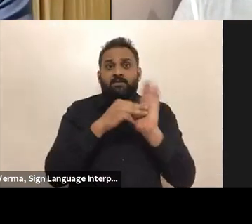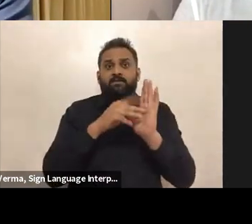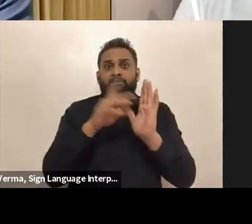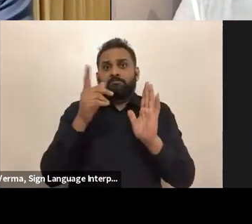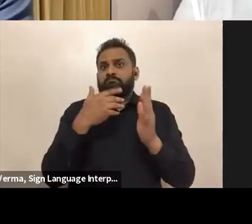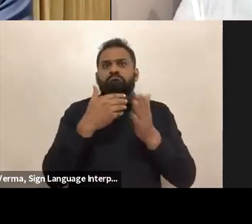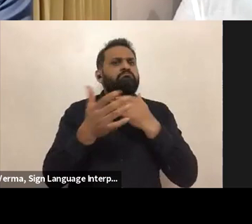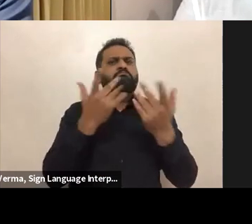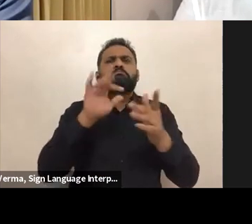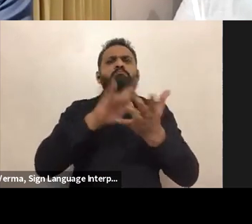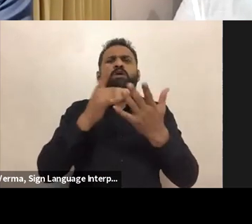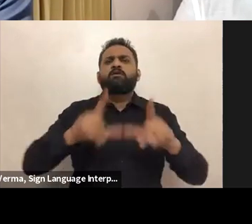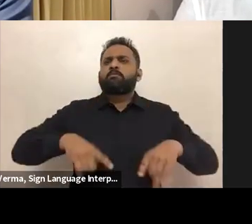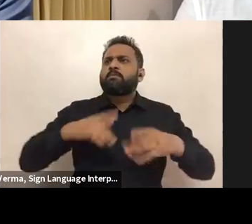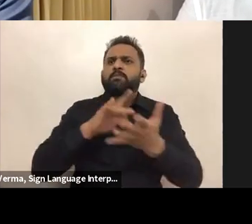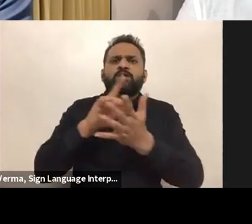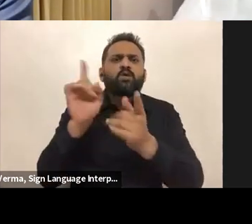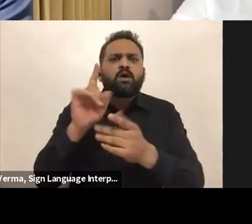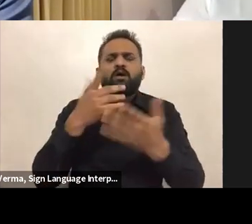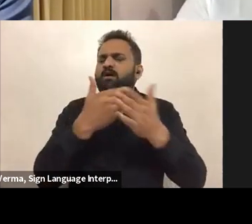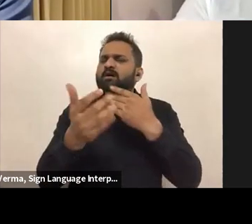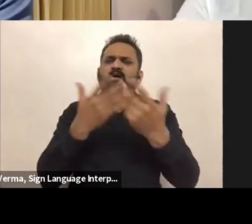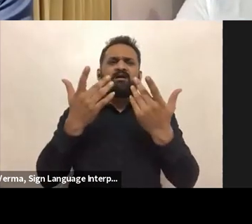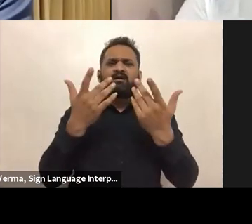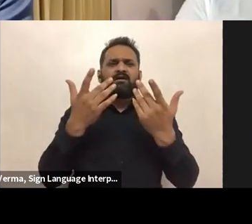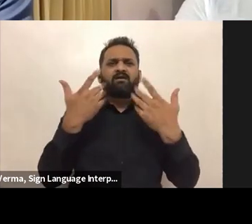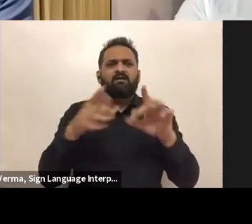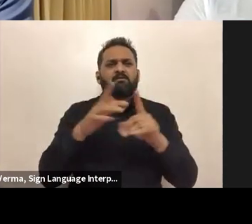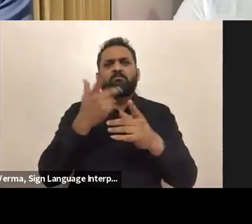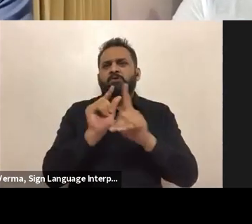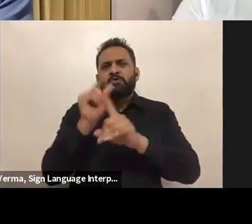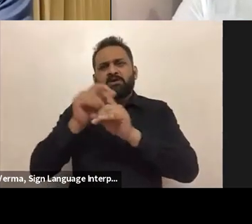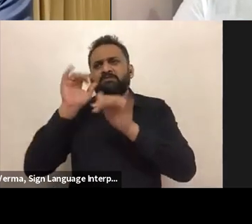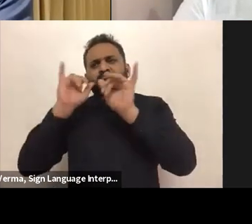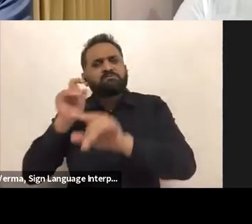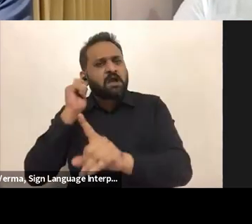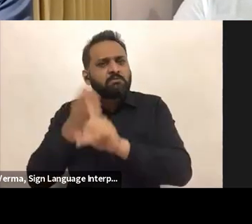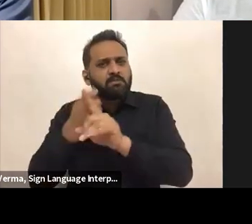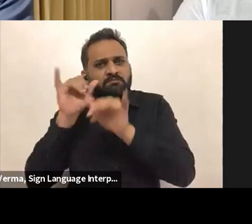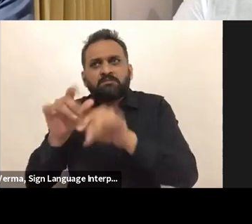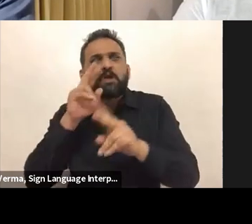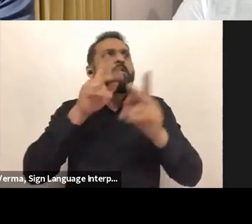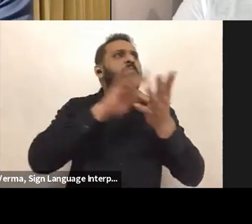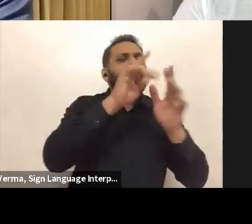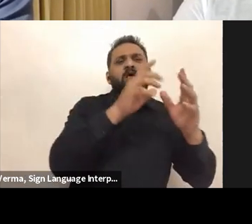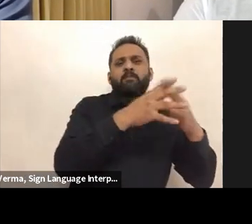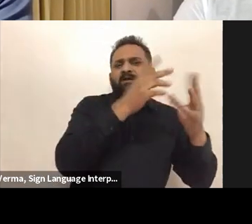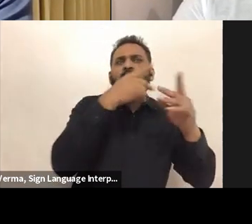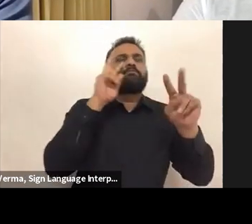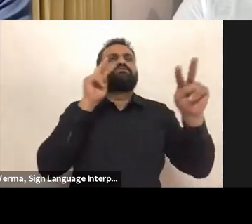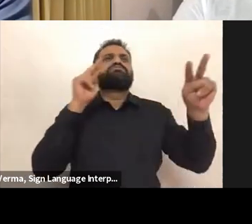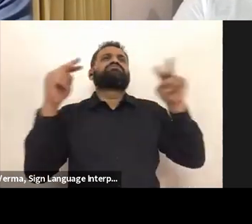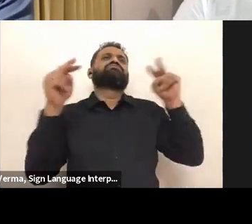in Kansas or whether you're in a Kanpur. It has to talk to everyone. So to be able to bring forward